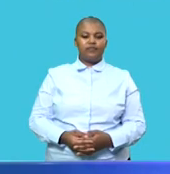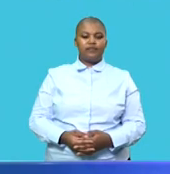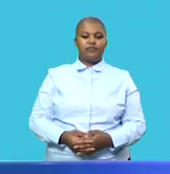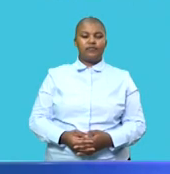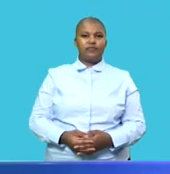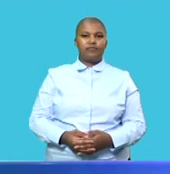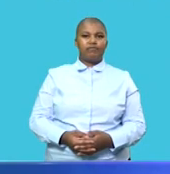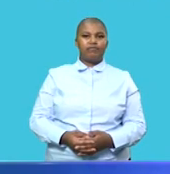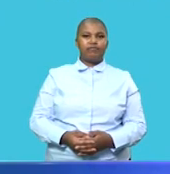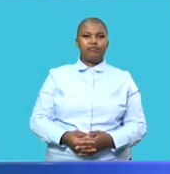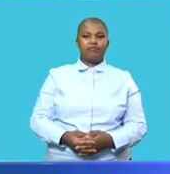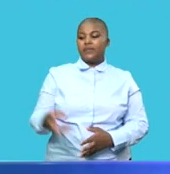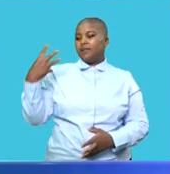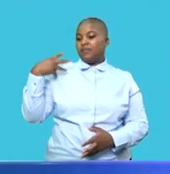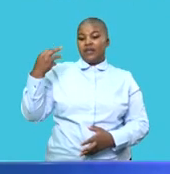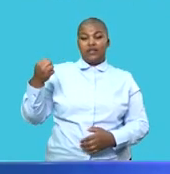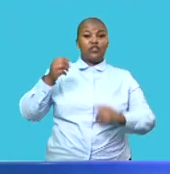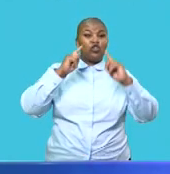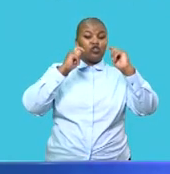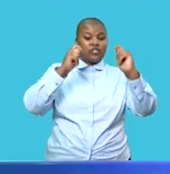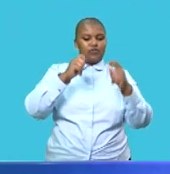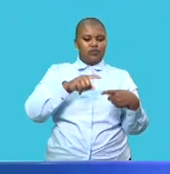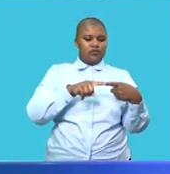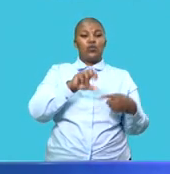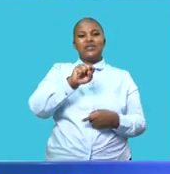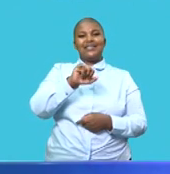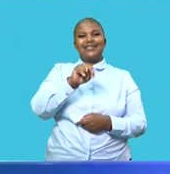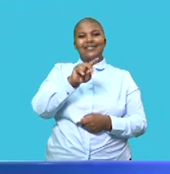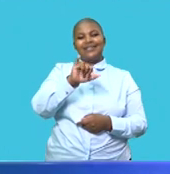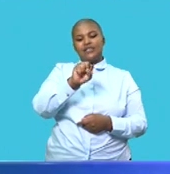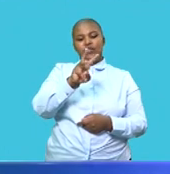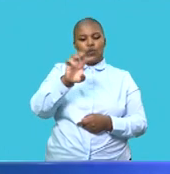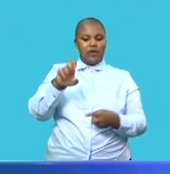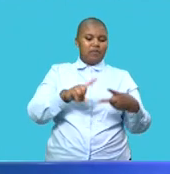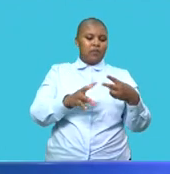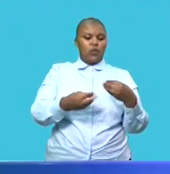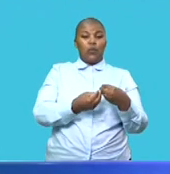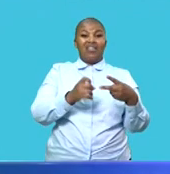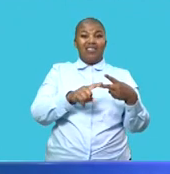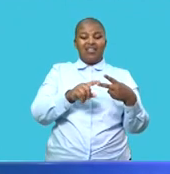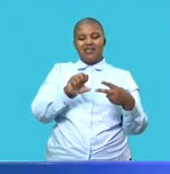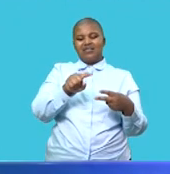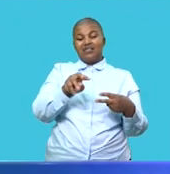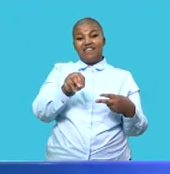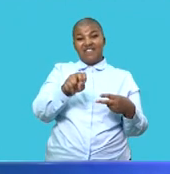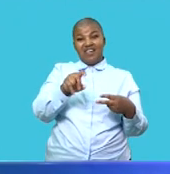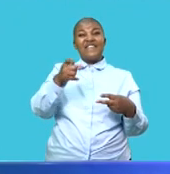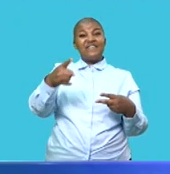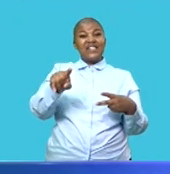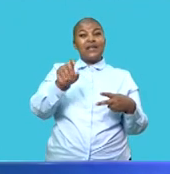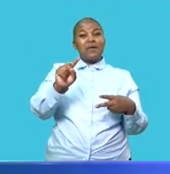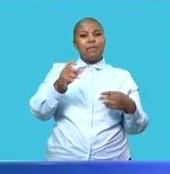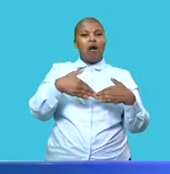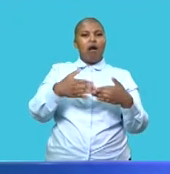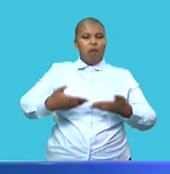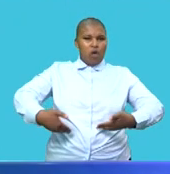Ungqongqoshe wezokuthutha uSindisiwe Chikunga ngokubambisana nophiko lweRoad Extend Fund bavule ngokusemthethweni indawo yokuhlunyeleliswa kwezimilo